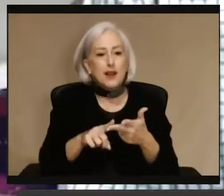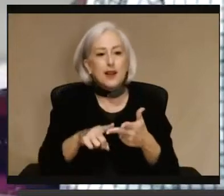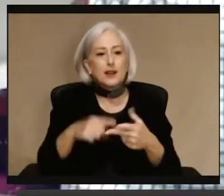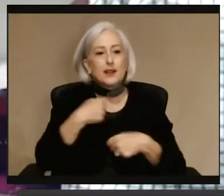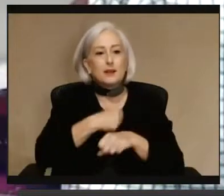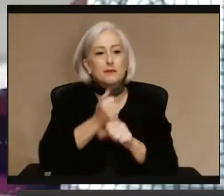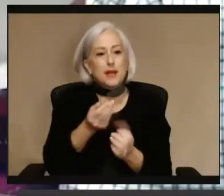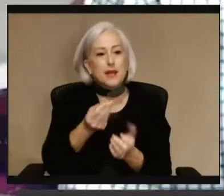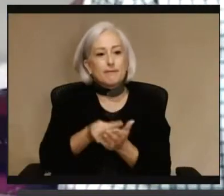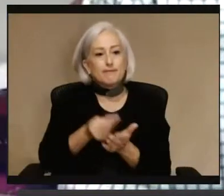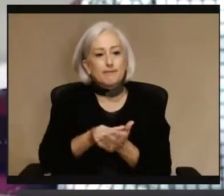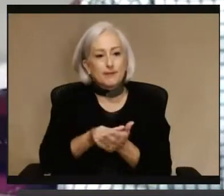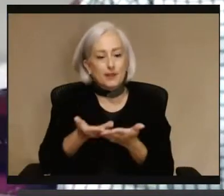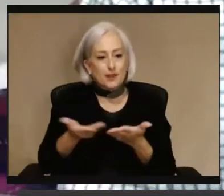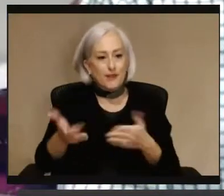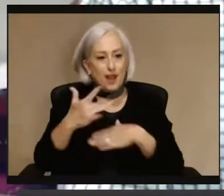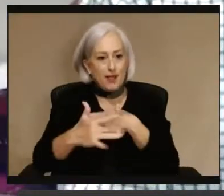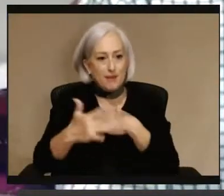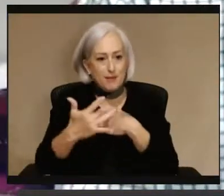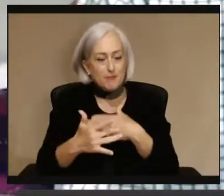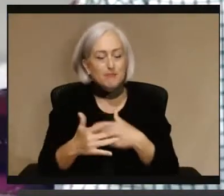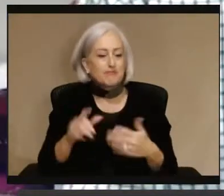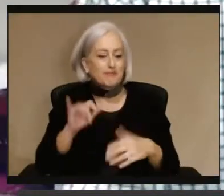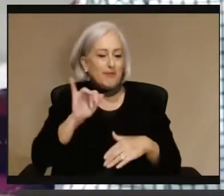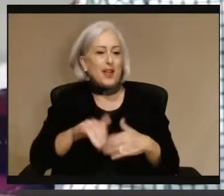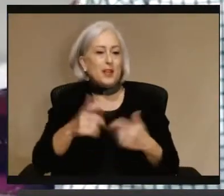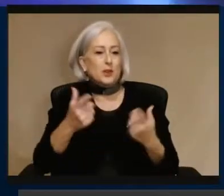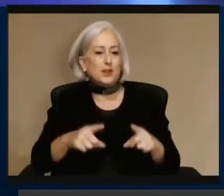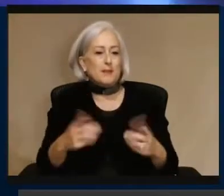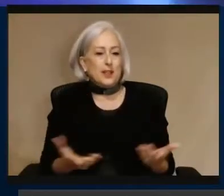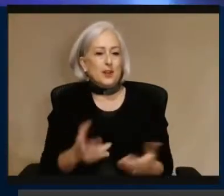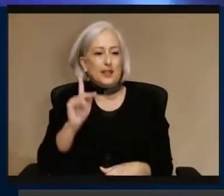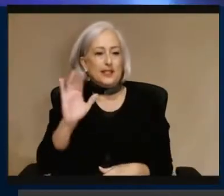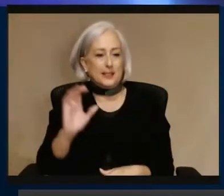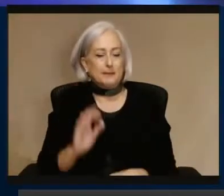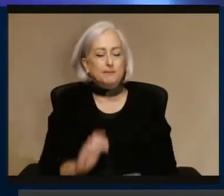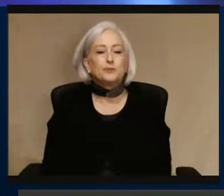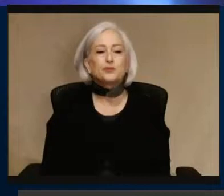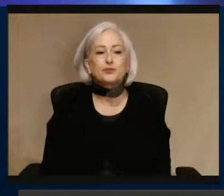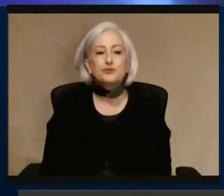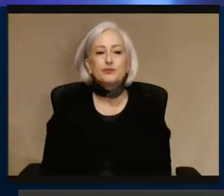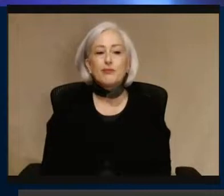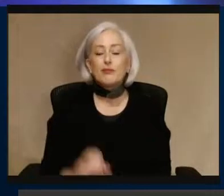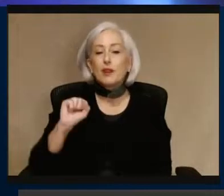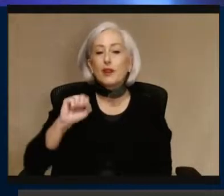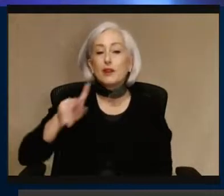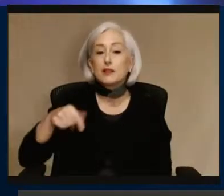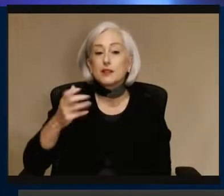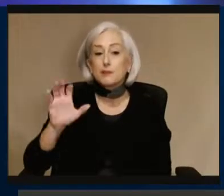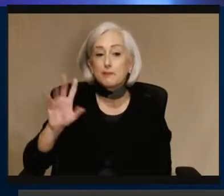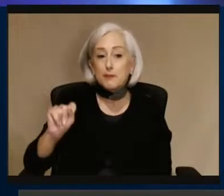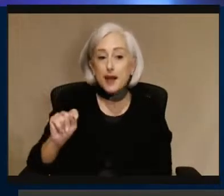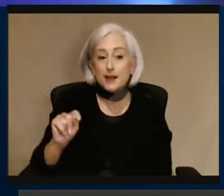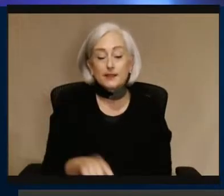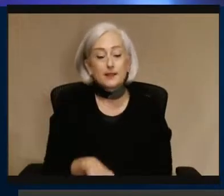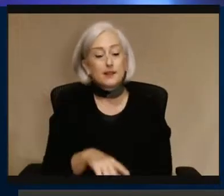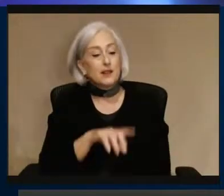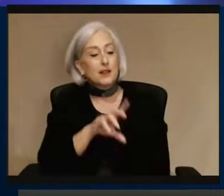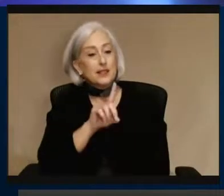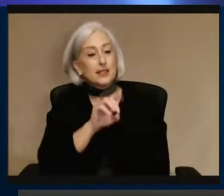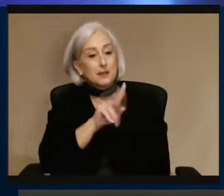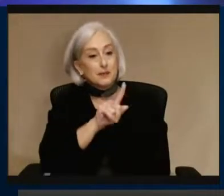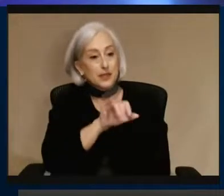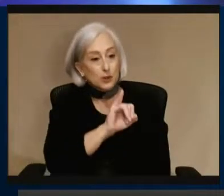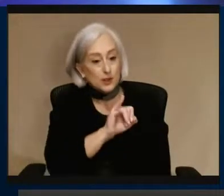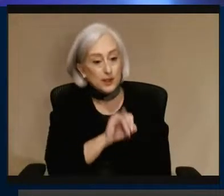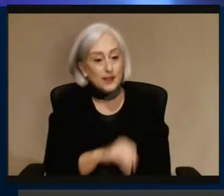System. And I want to mention that the Spechts and Dimitri and Dr. Nawalnik all know each other, and I know you all